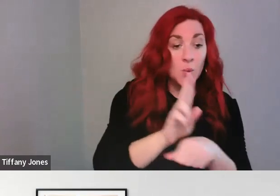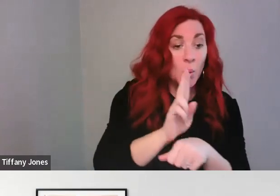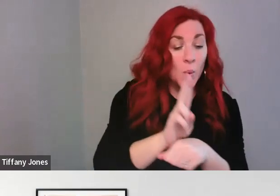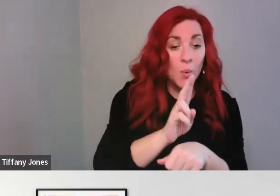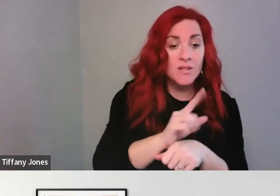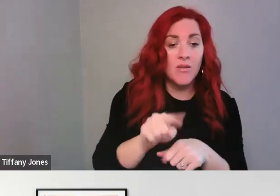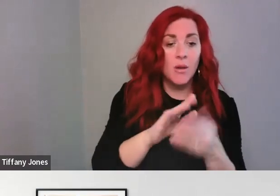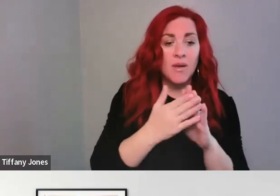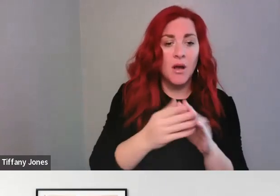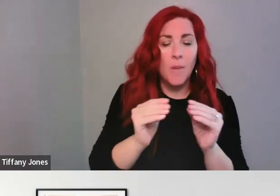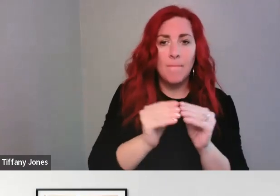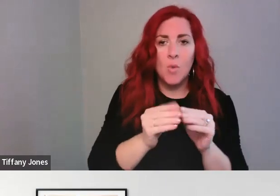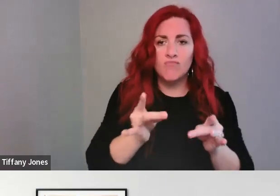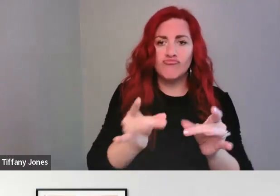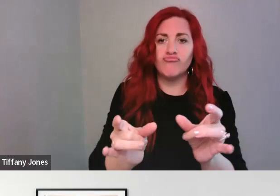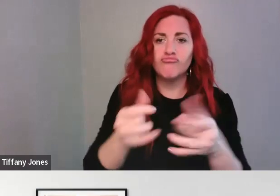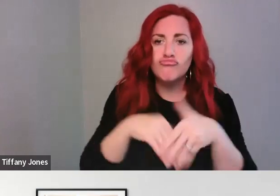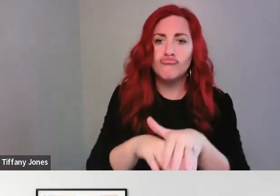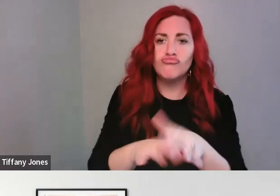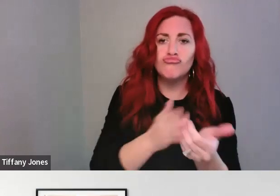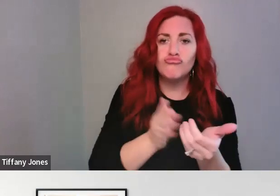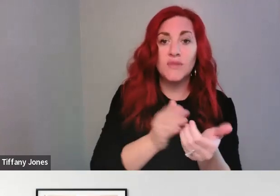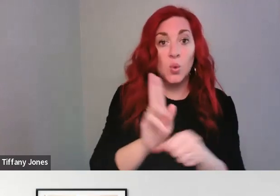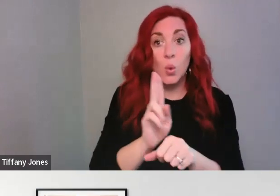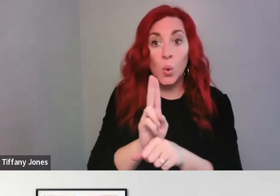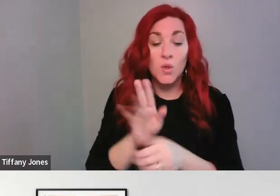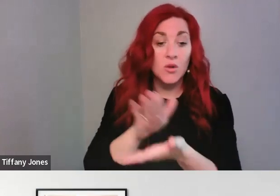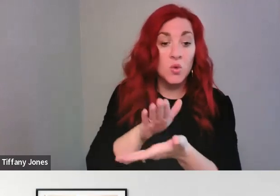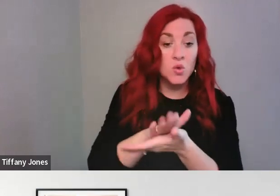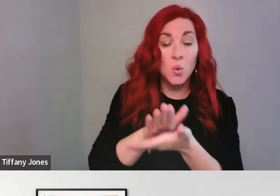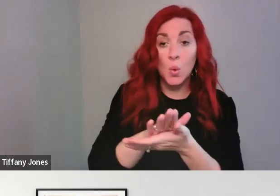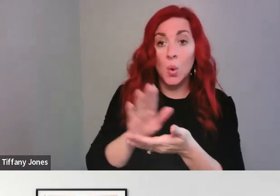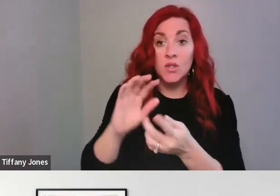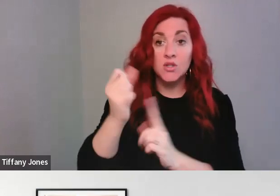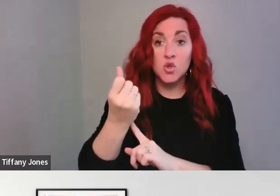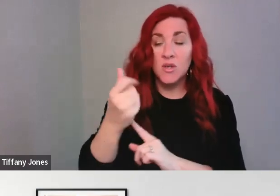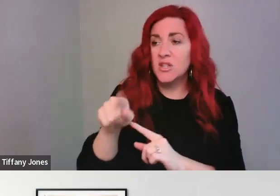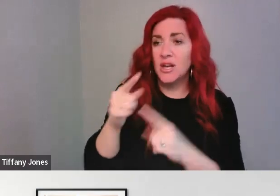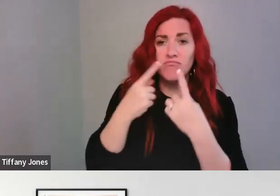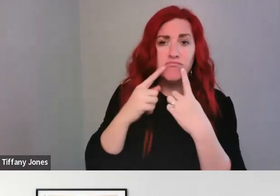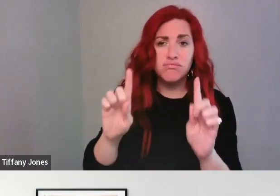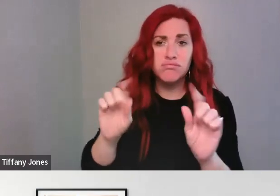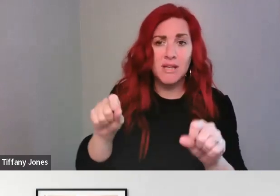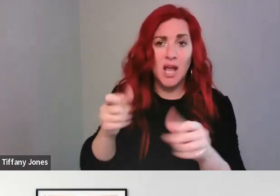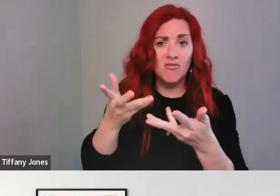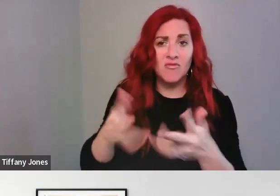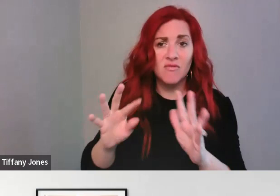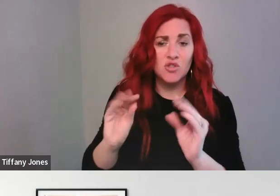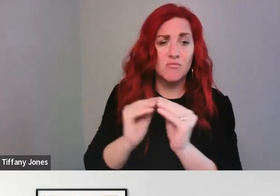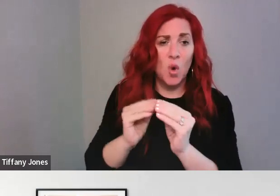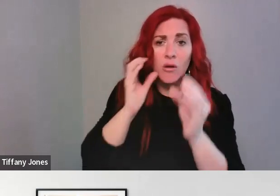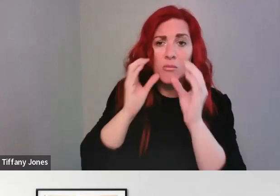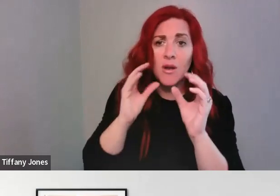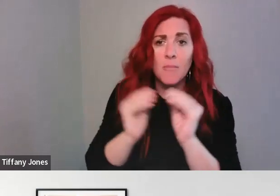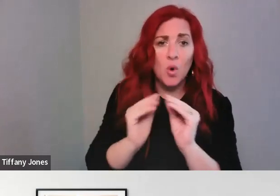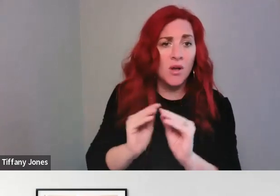more fluent with it in the school setting. They're more efficient. They're able to get more done and communicate more clearly and quickly if